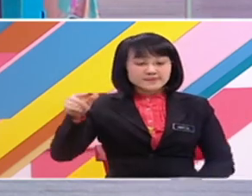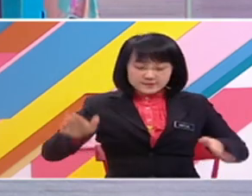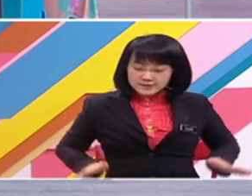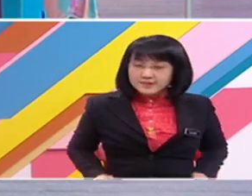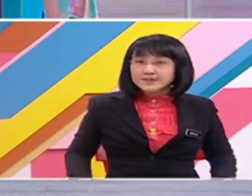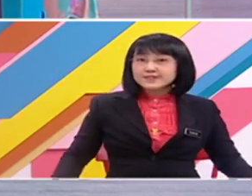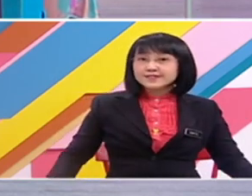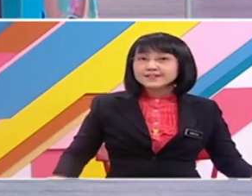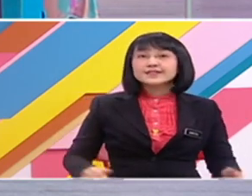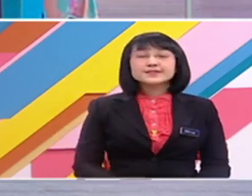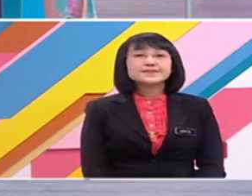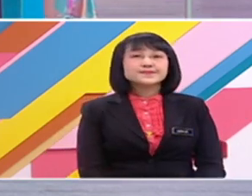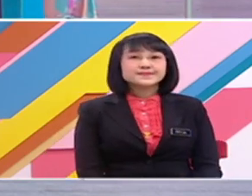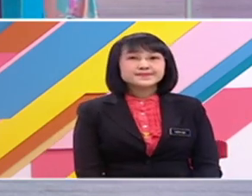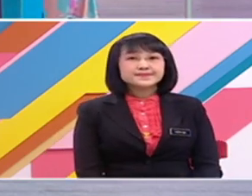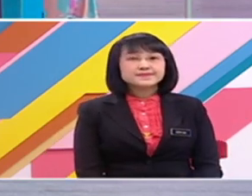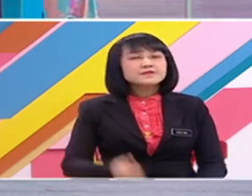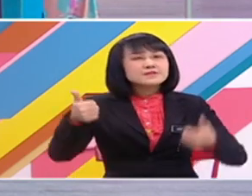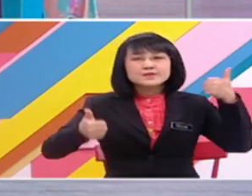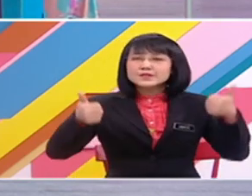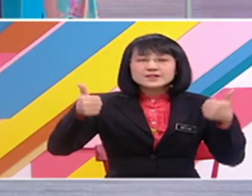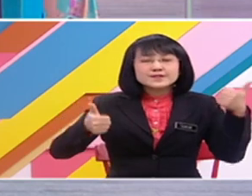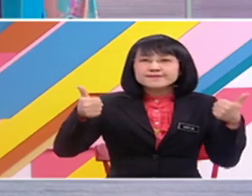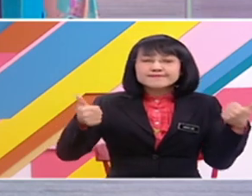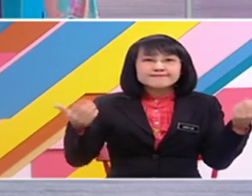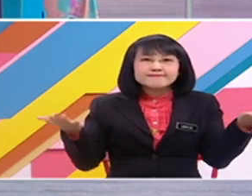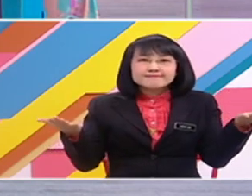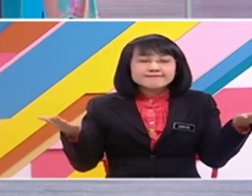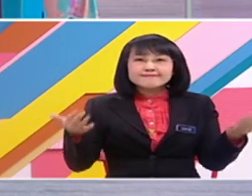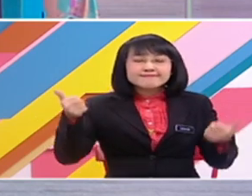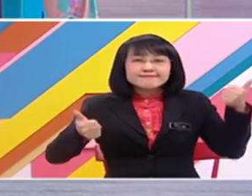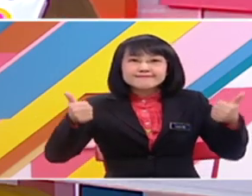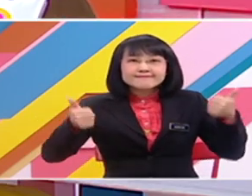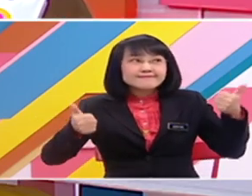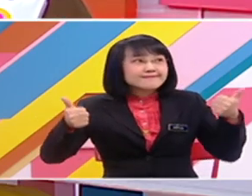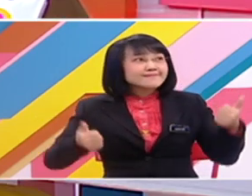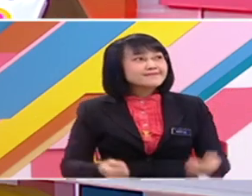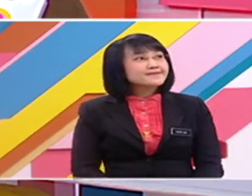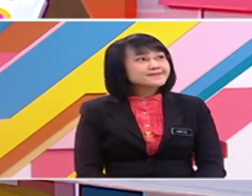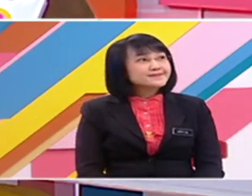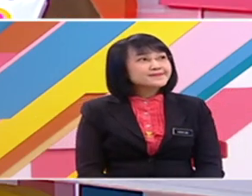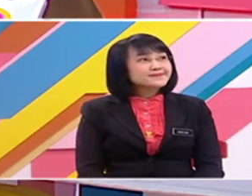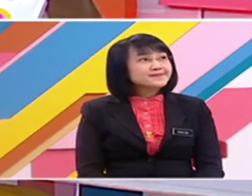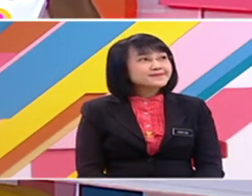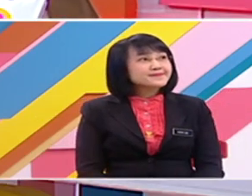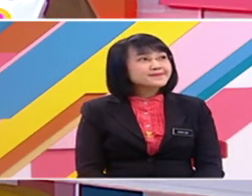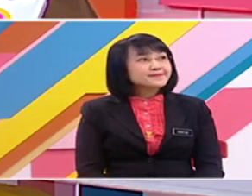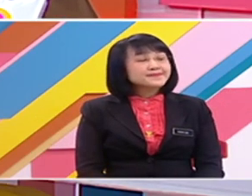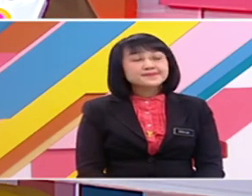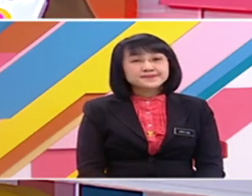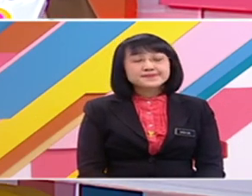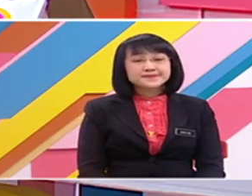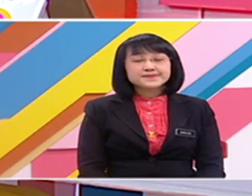skirt. Okay, so which one is it, kids? Which one was referring to the sentence that